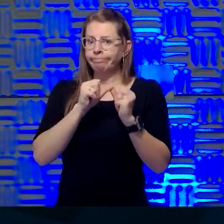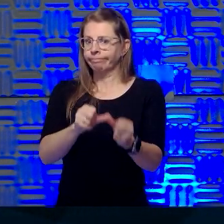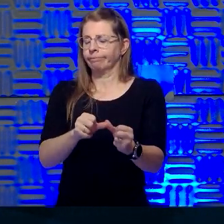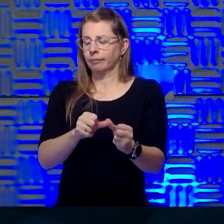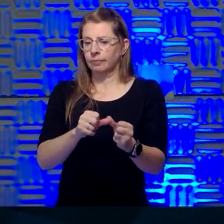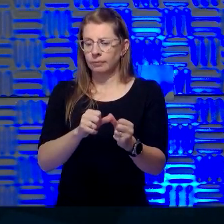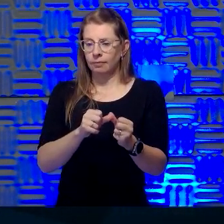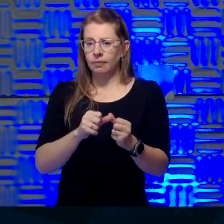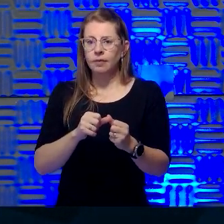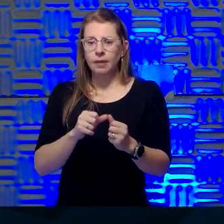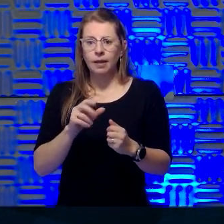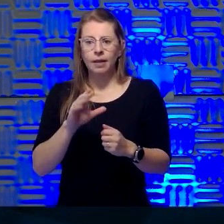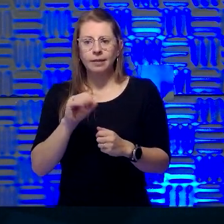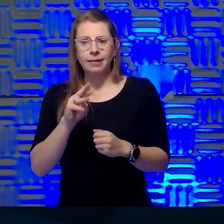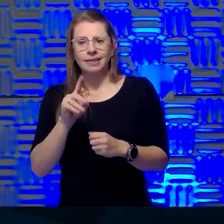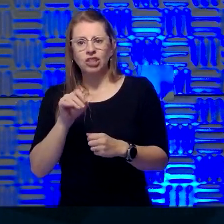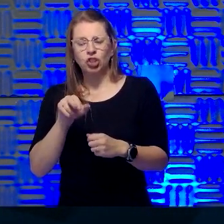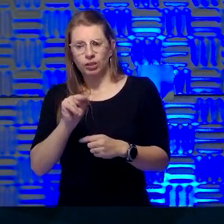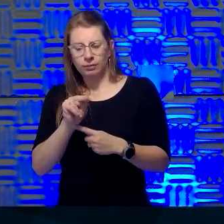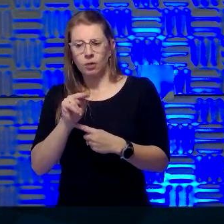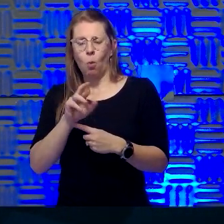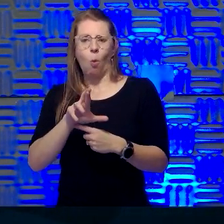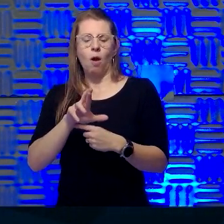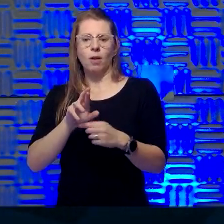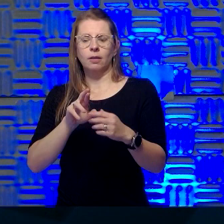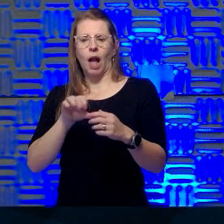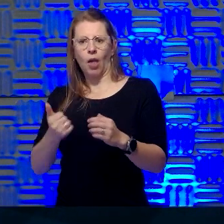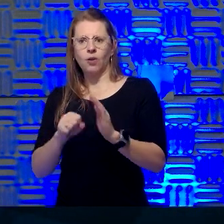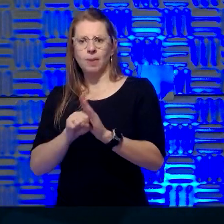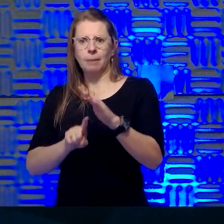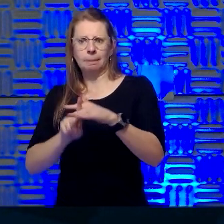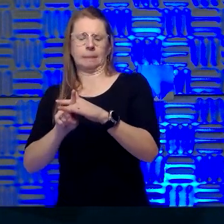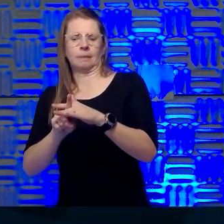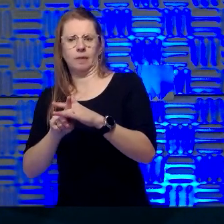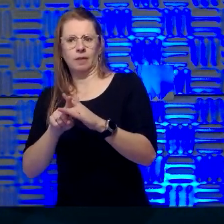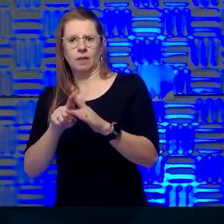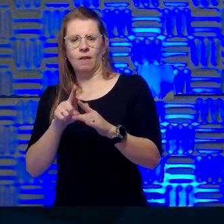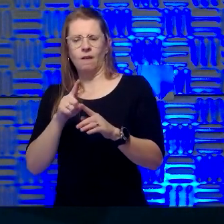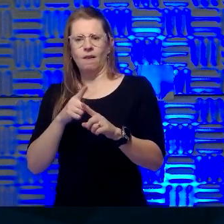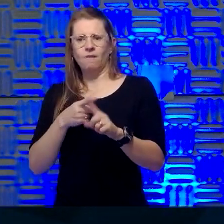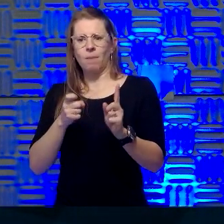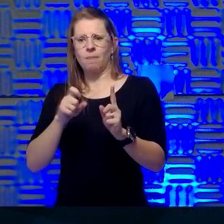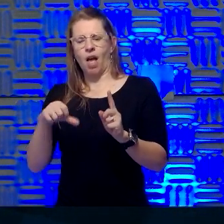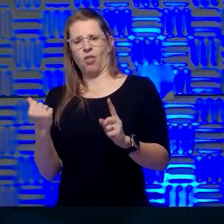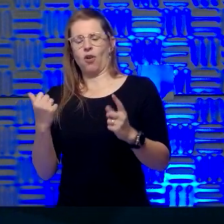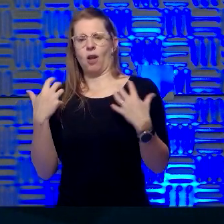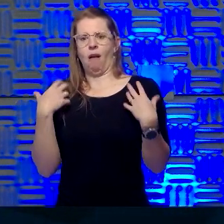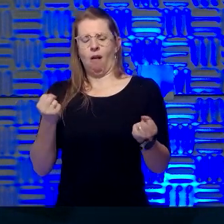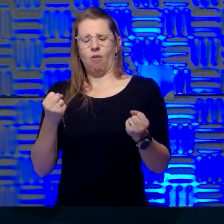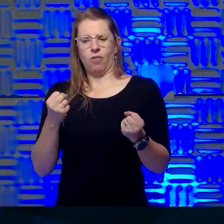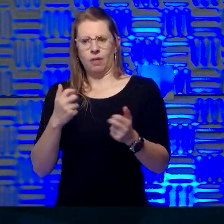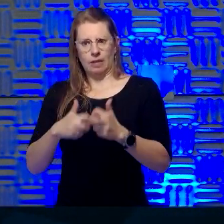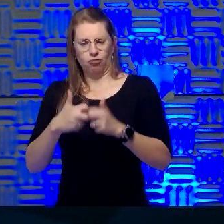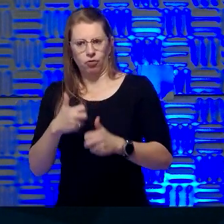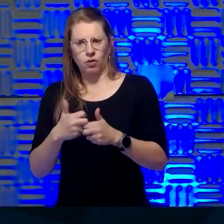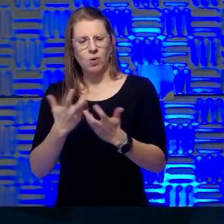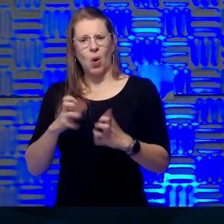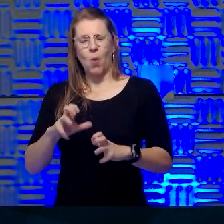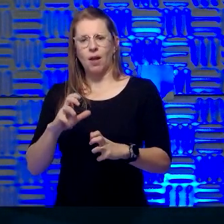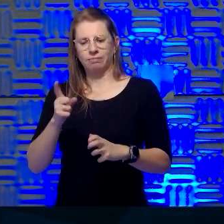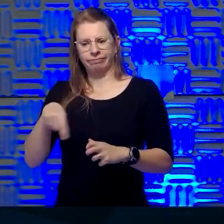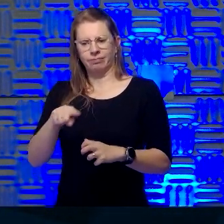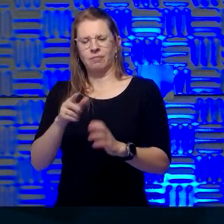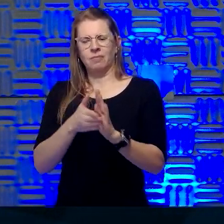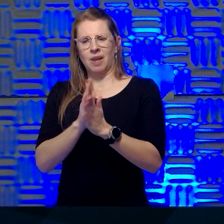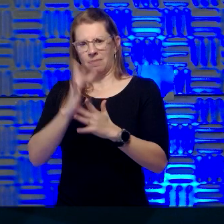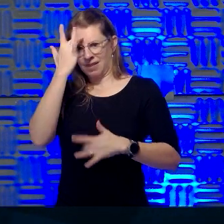acute symptoms that may have occurred during all of this, because we don't want people to get sicker than they need to because they avoided coming to